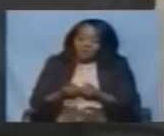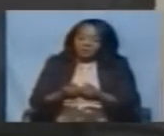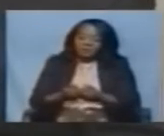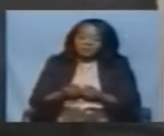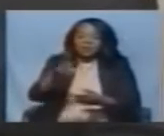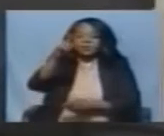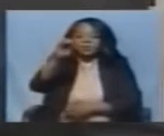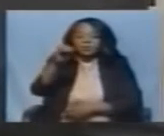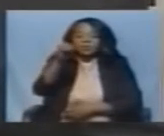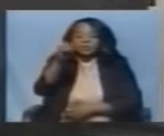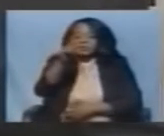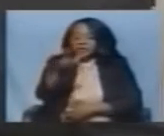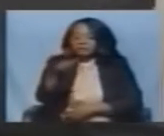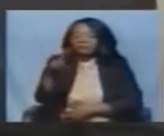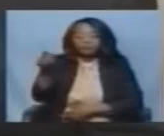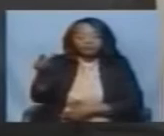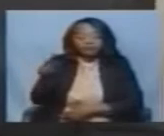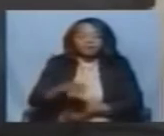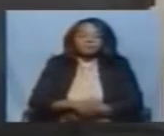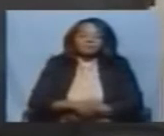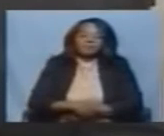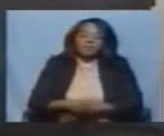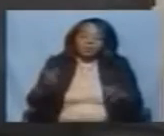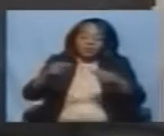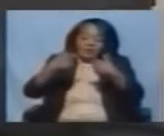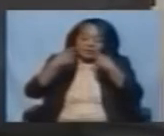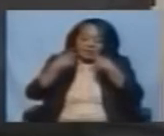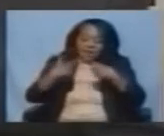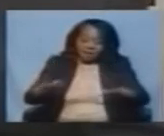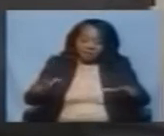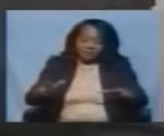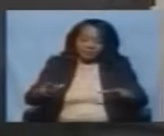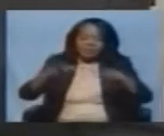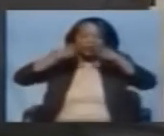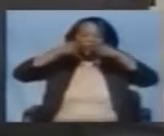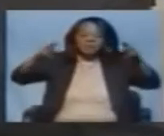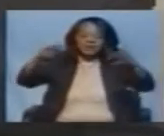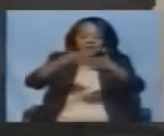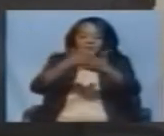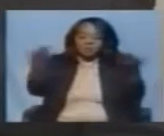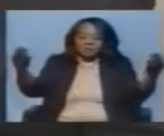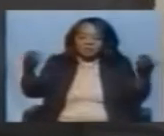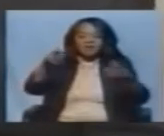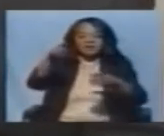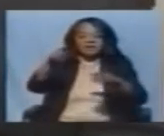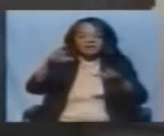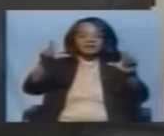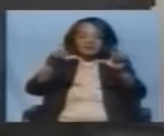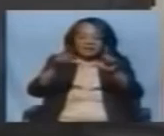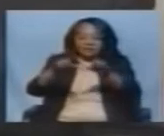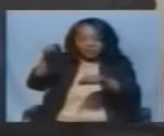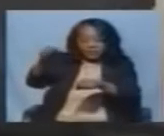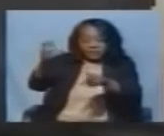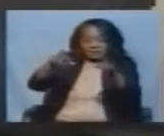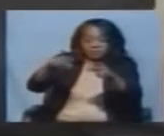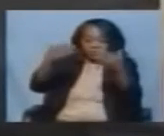say, when that happens, we have to publish in the paper that such a person has had their license revoked. And after 1 year, they